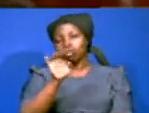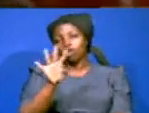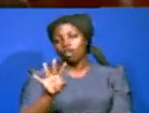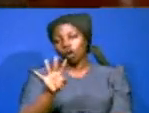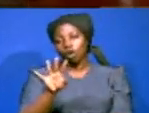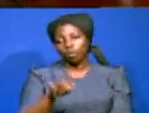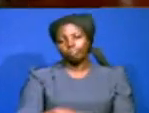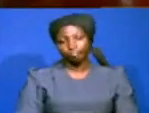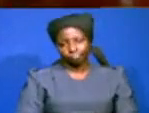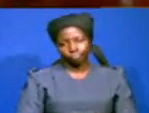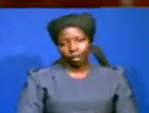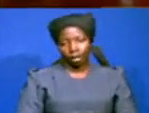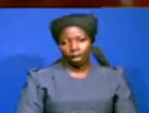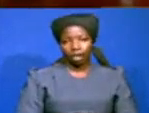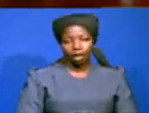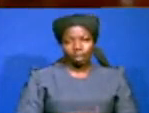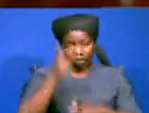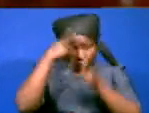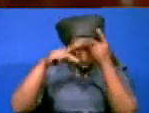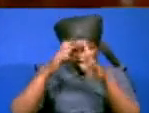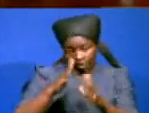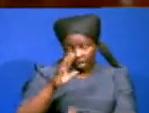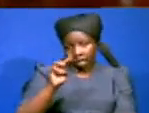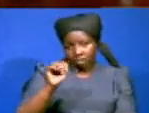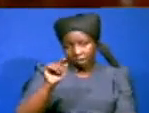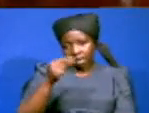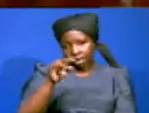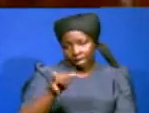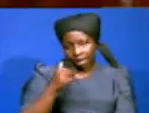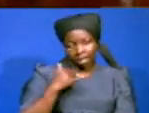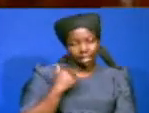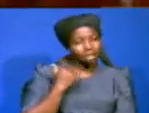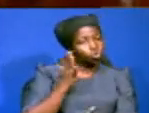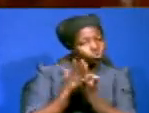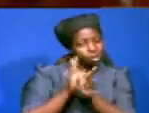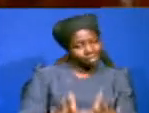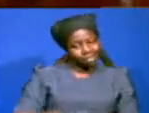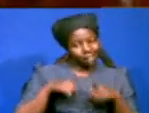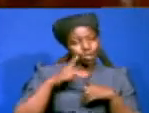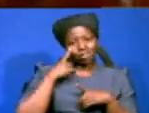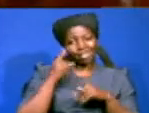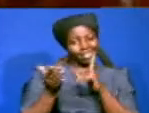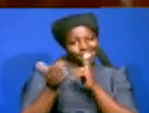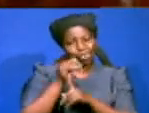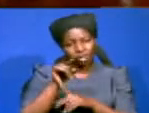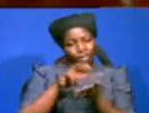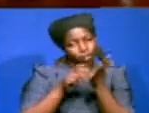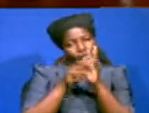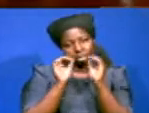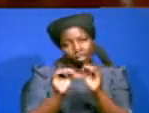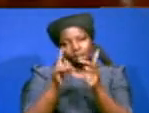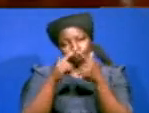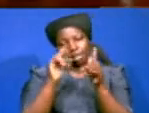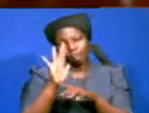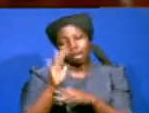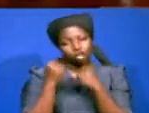2004. Although Professor Maathai did not live to see the realization of this project, its firm foundation has propelled it to